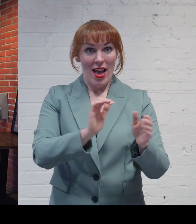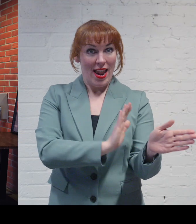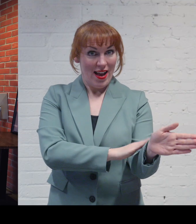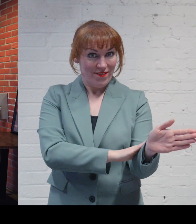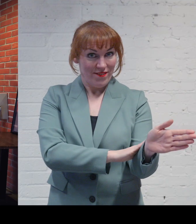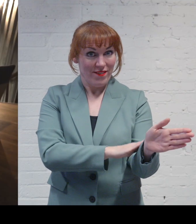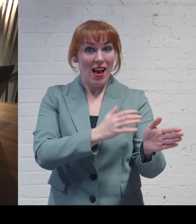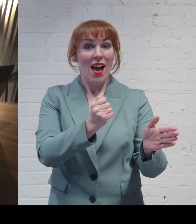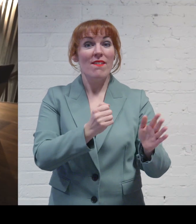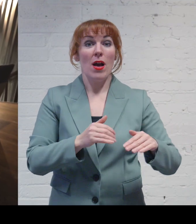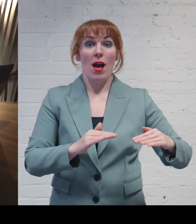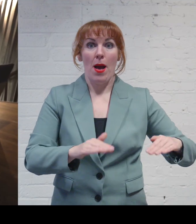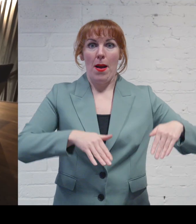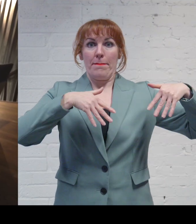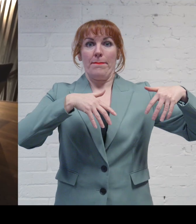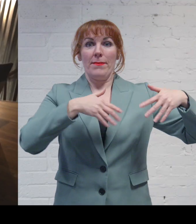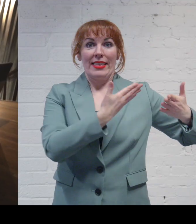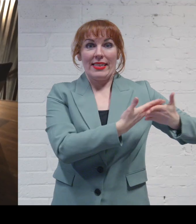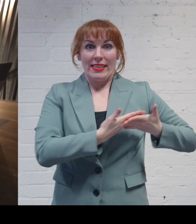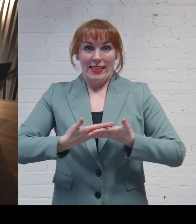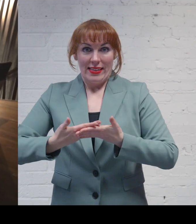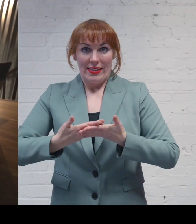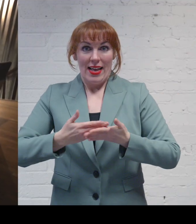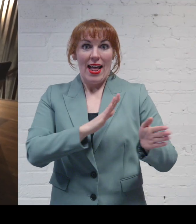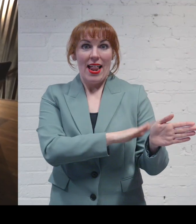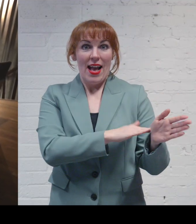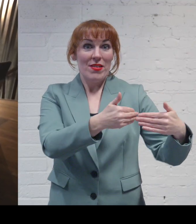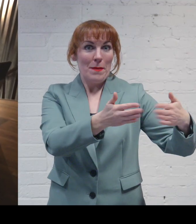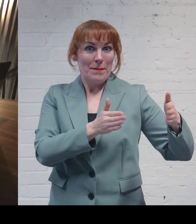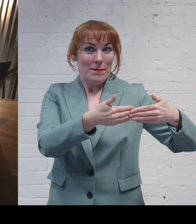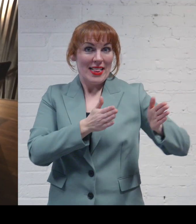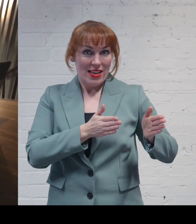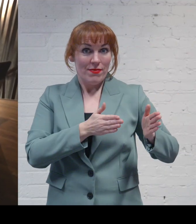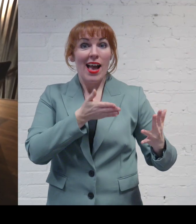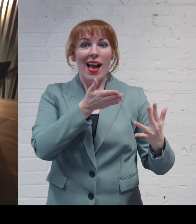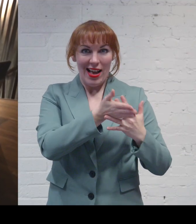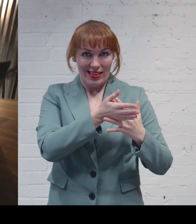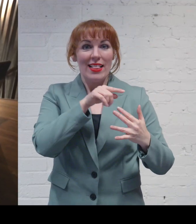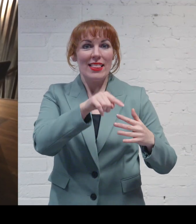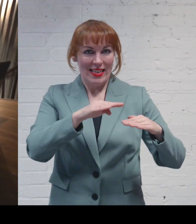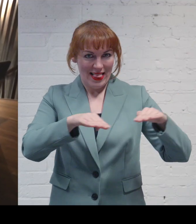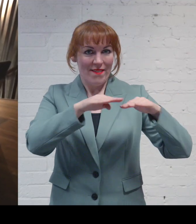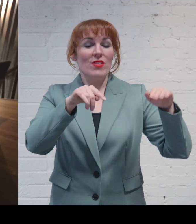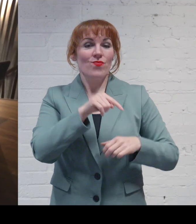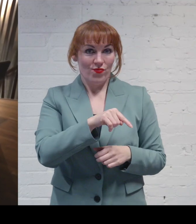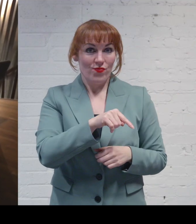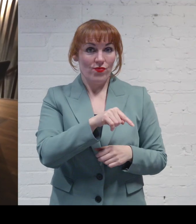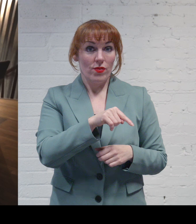left. Upper seating and the left-hand balcony areas are accessible from this level.